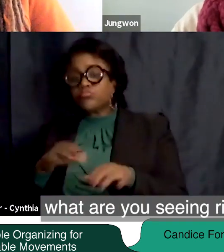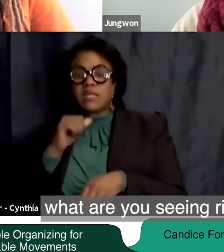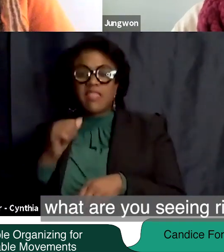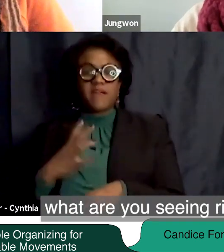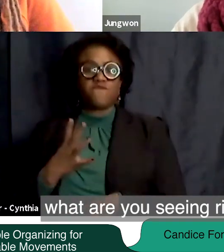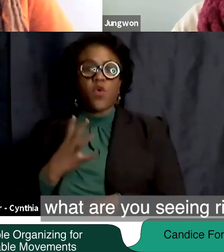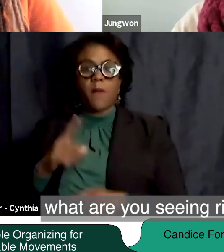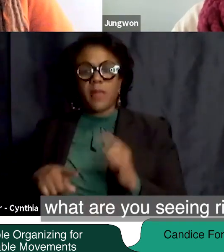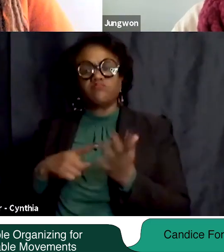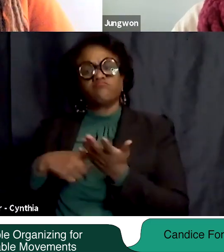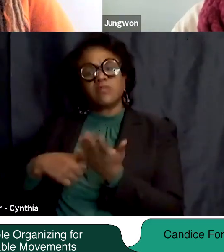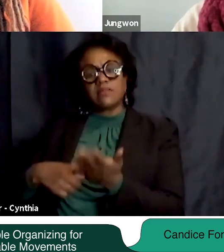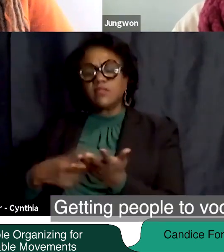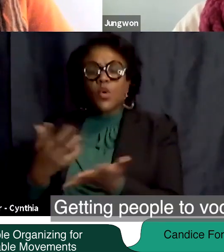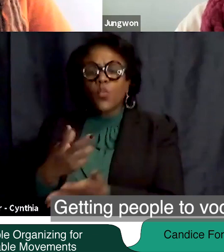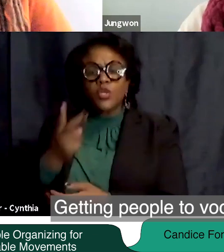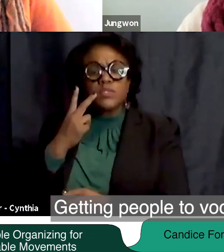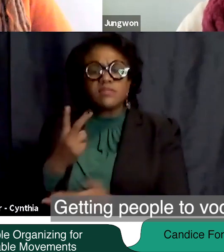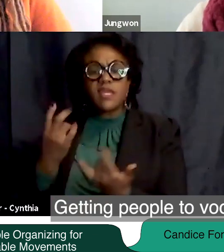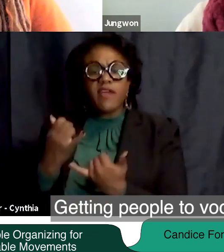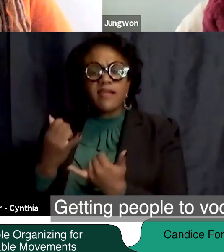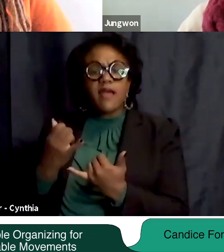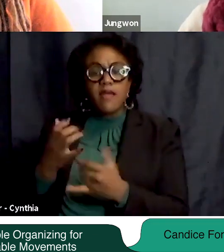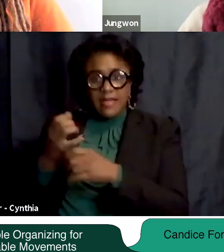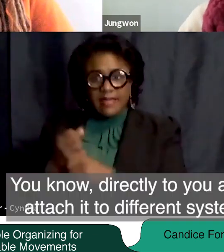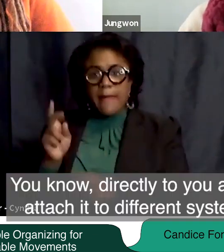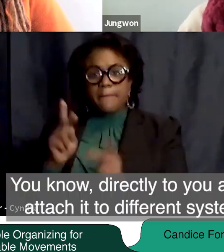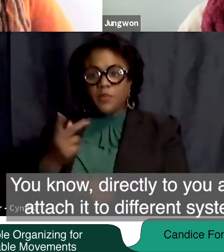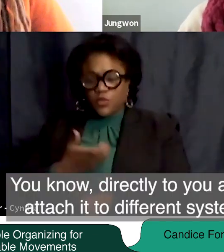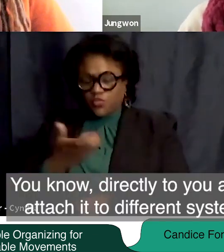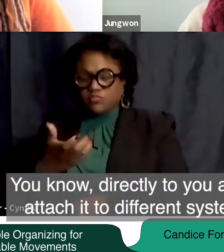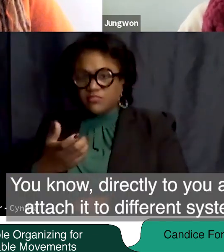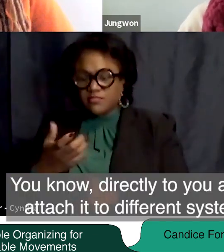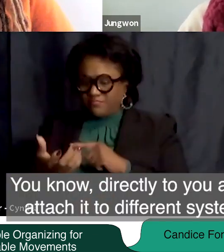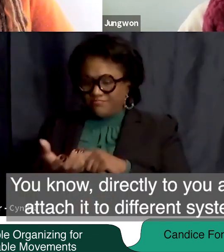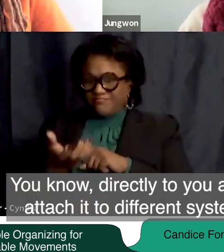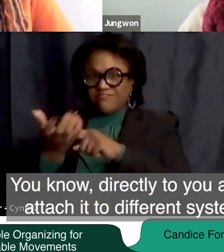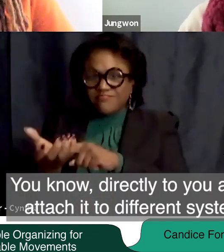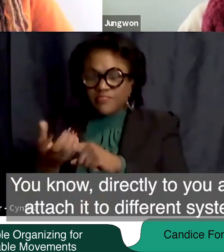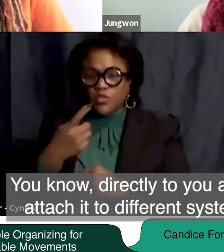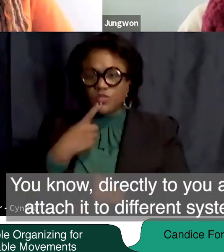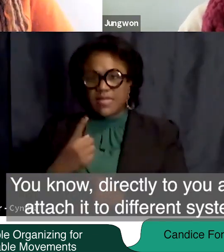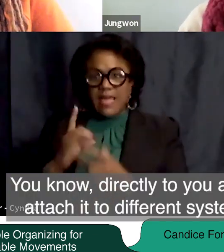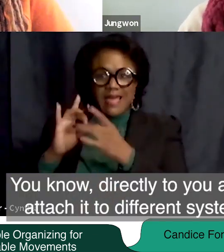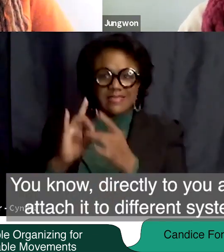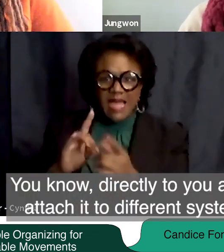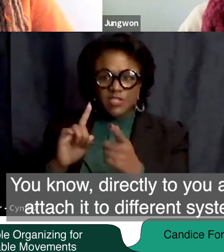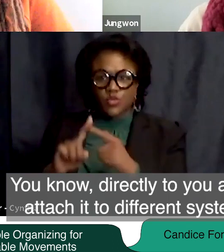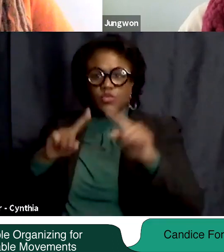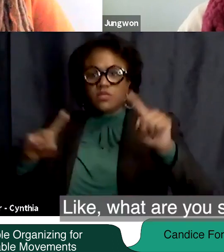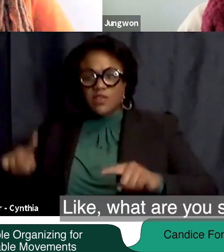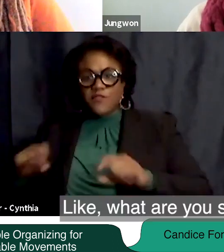like, what are you seeing right now? Getting people to vocalize it, directly to you, and starting to attach it to different